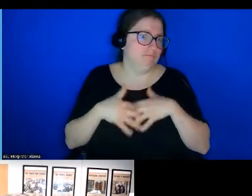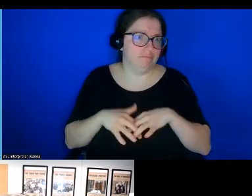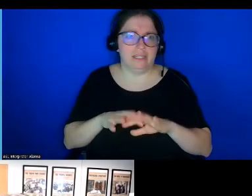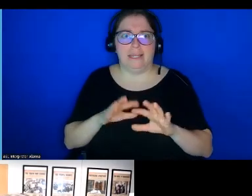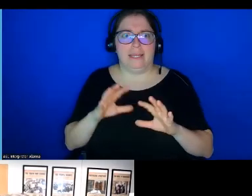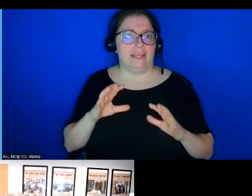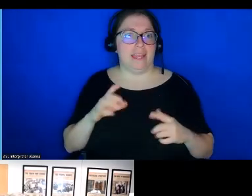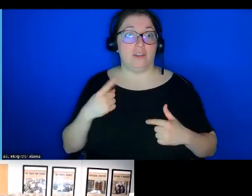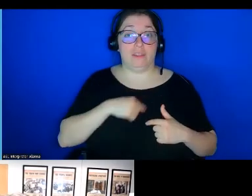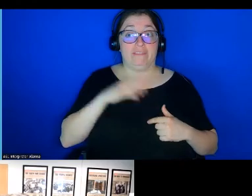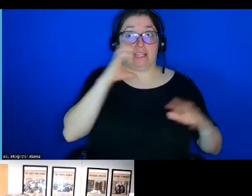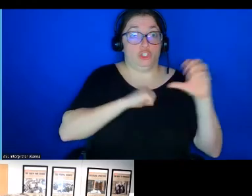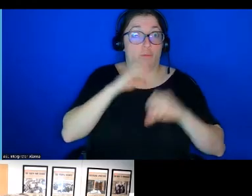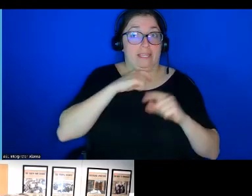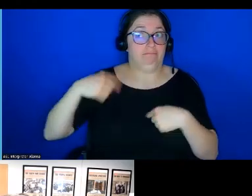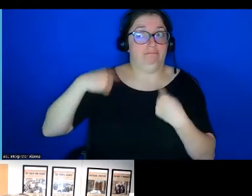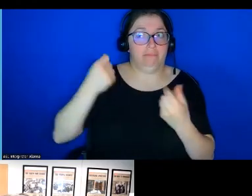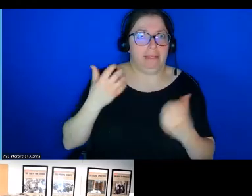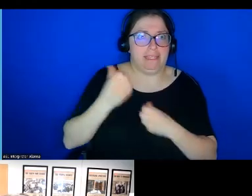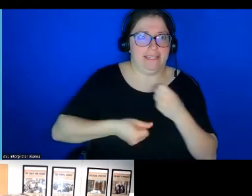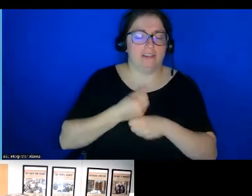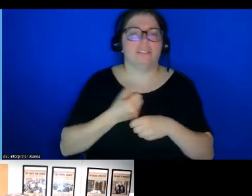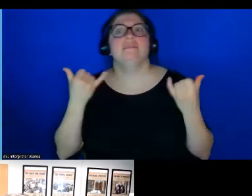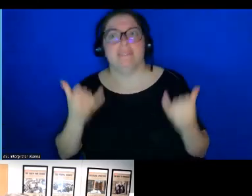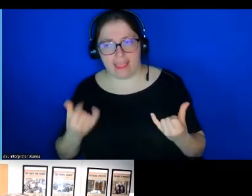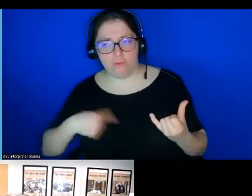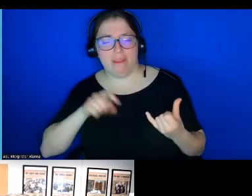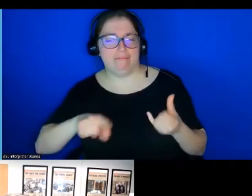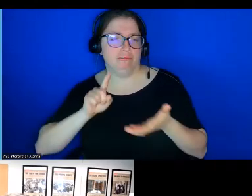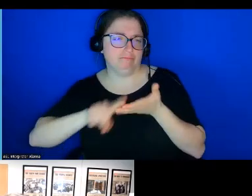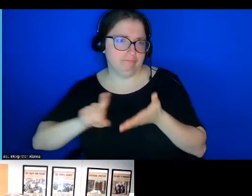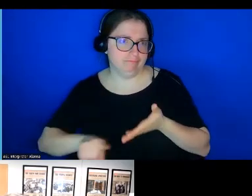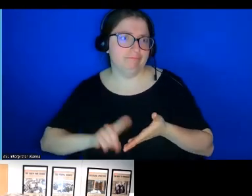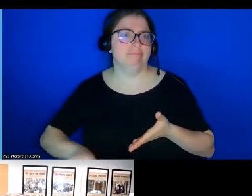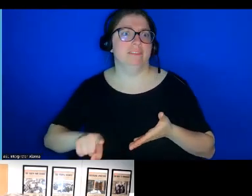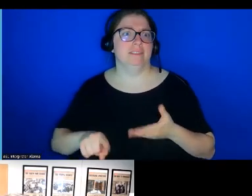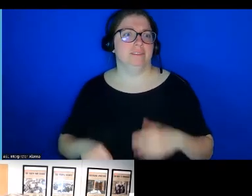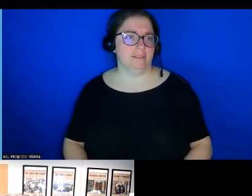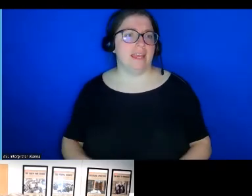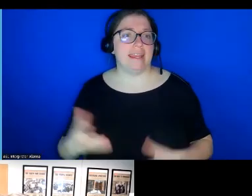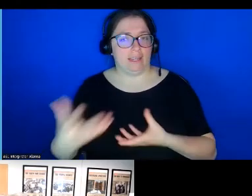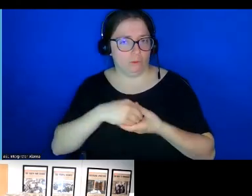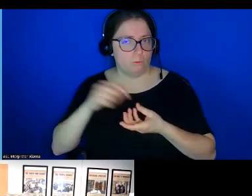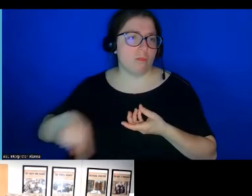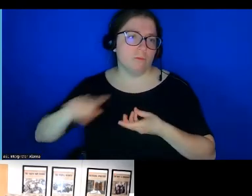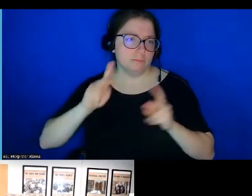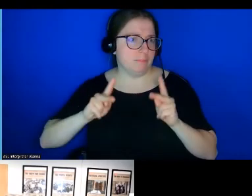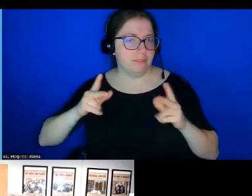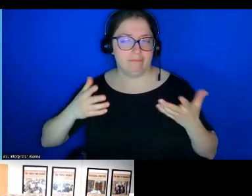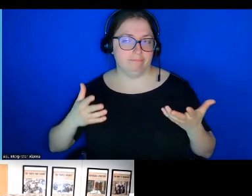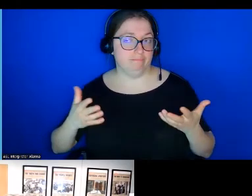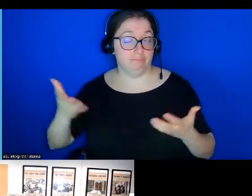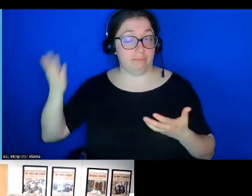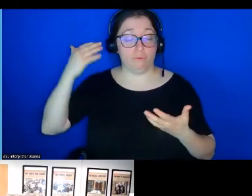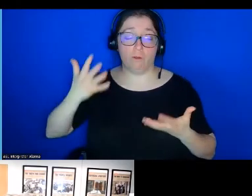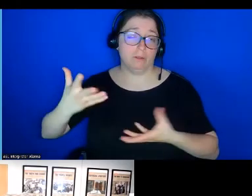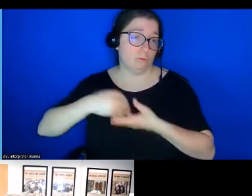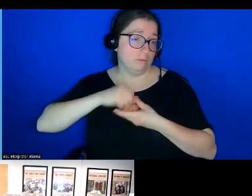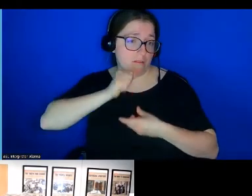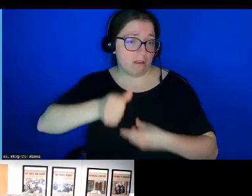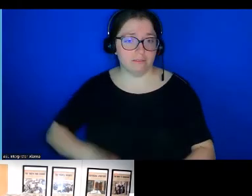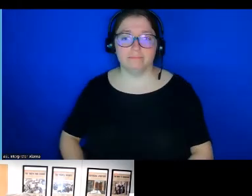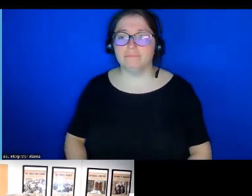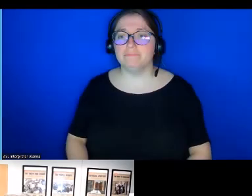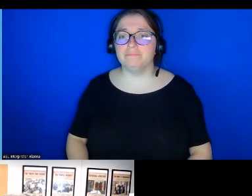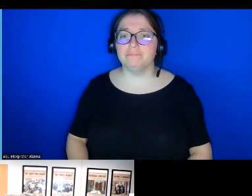assumed the past few years now that we're going to be covering this population we hadn't accounted for yet not to jump